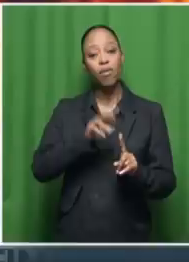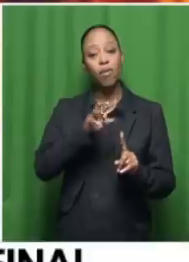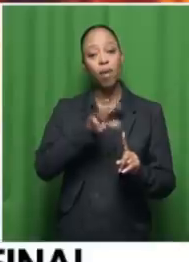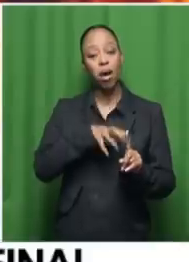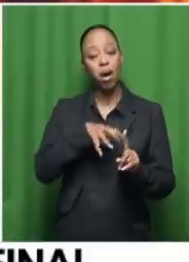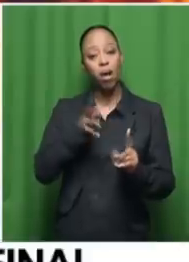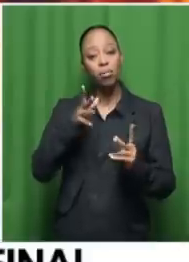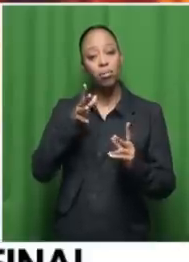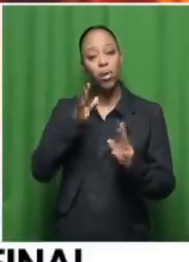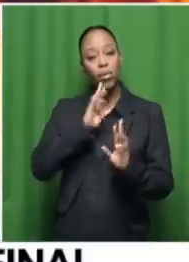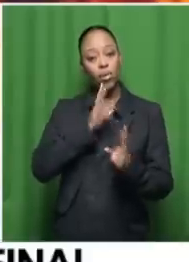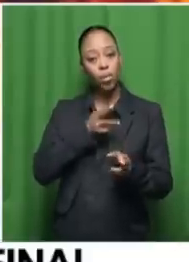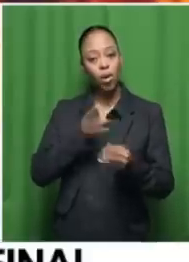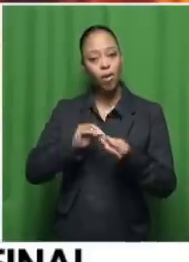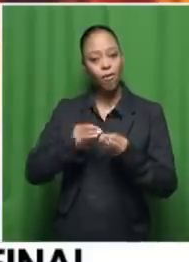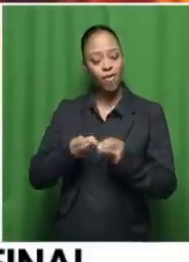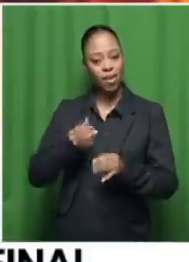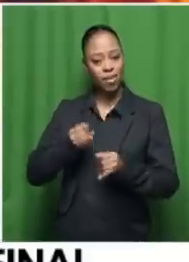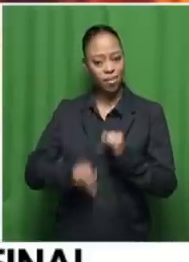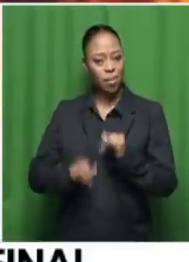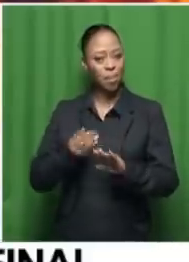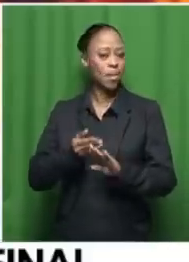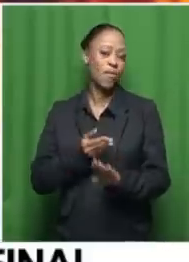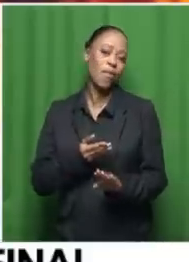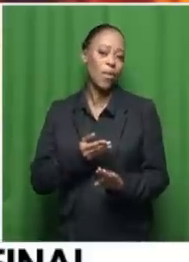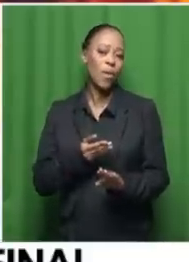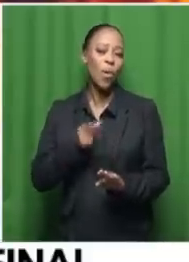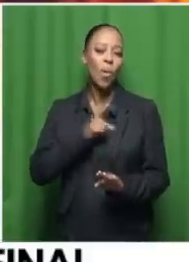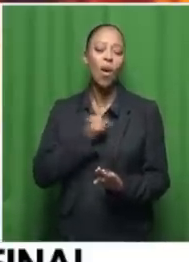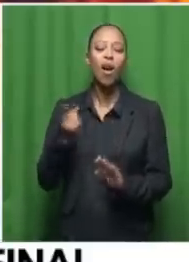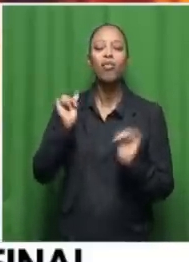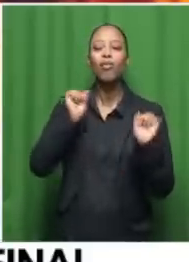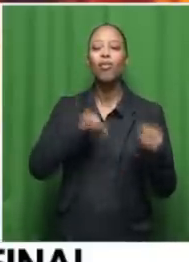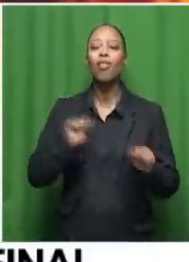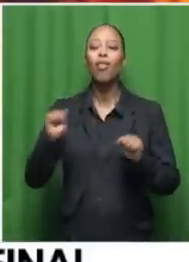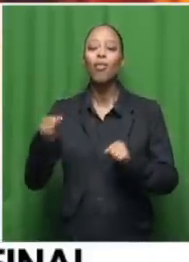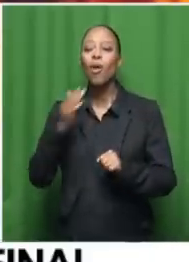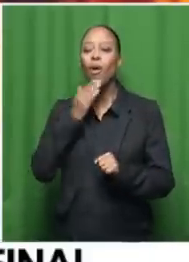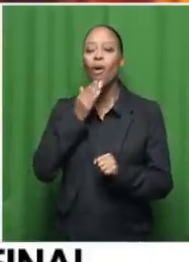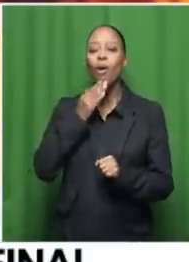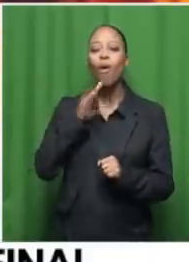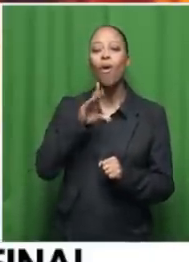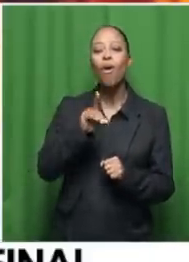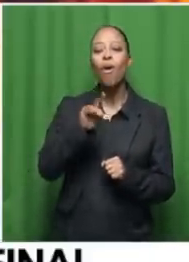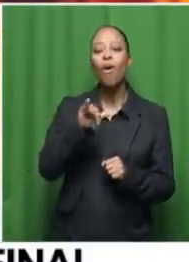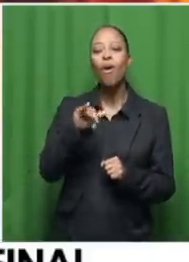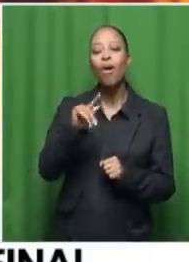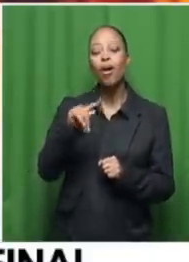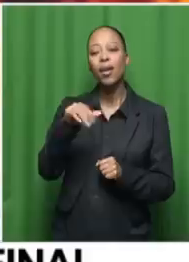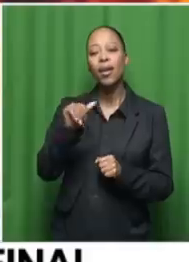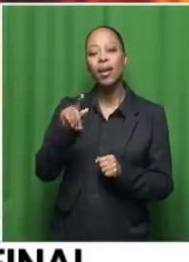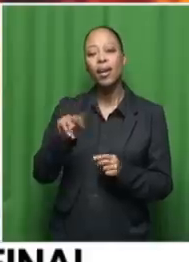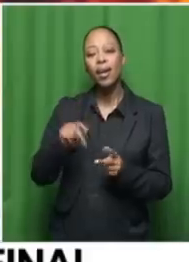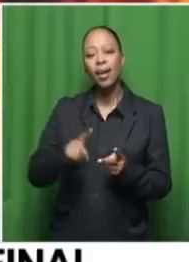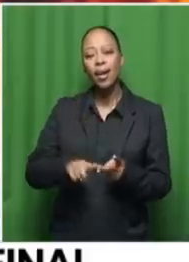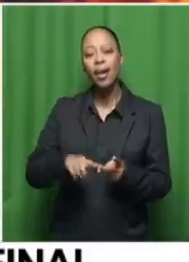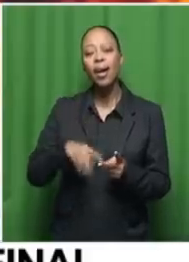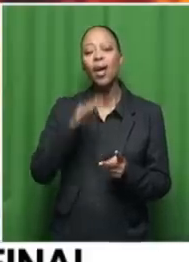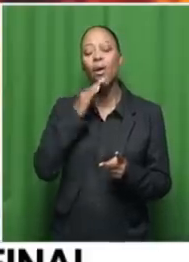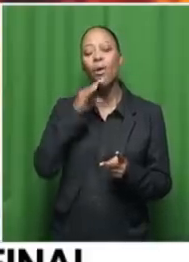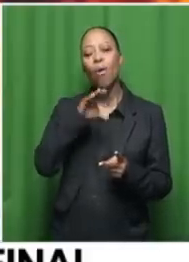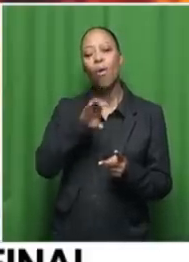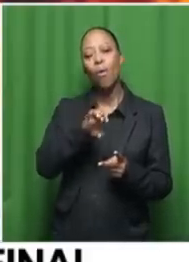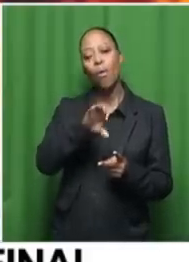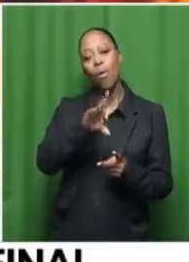error made in the initial report on the status of the joint judgment of former Deputy Chief Justice Dikgang Moseneke and former ConCourt Judge